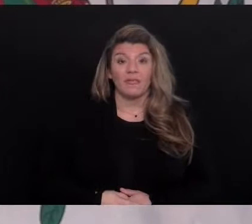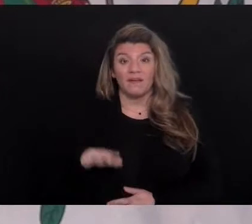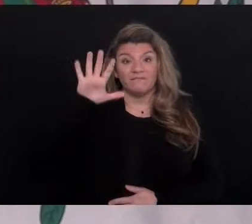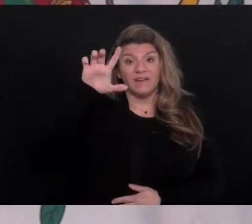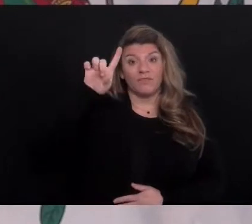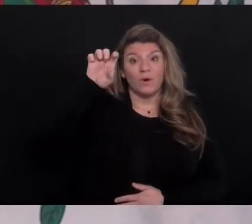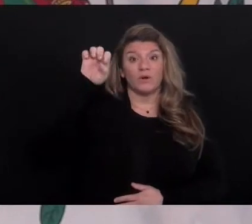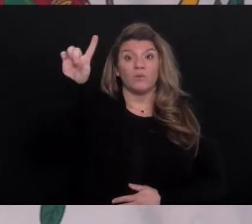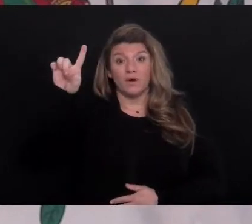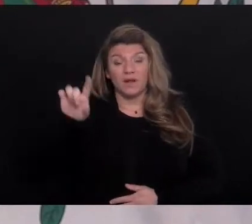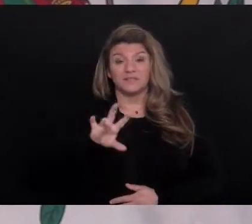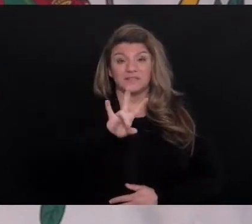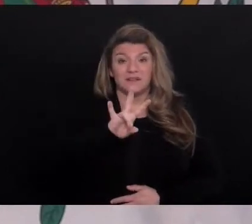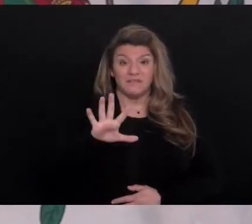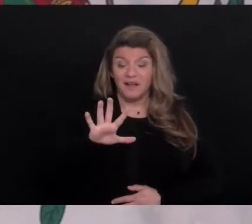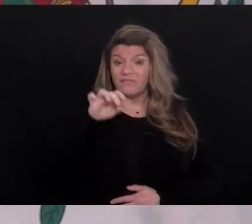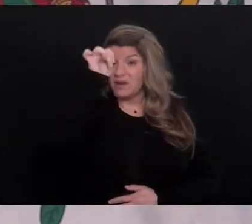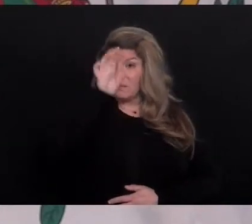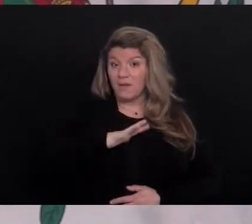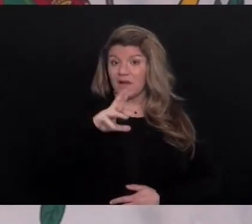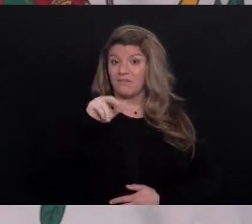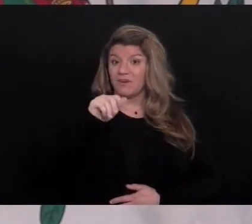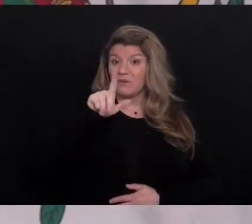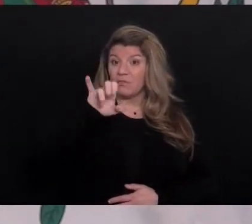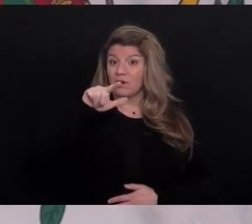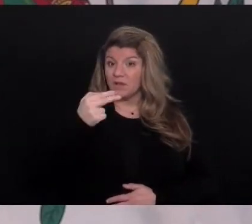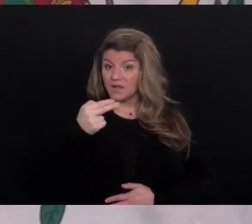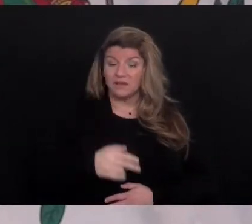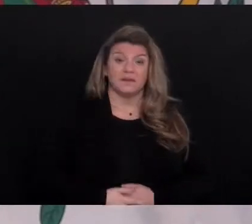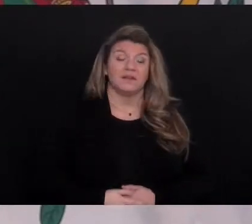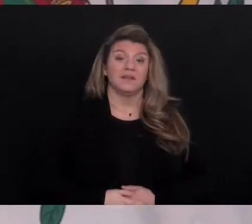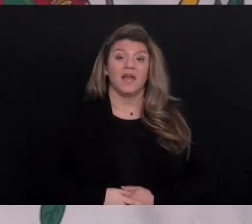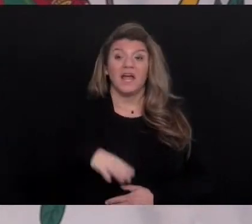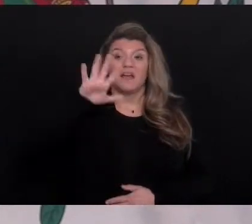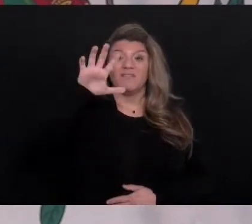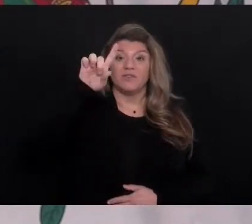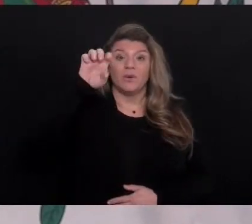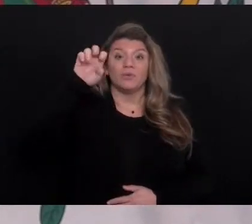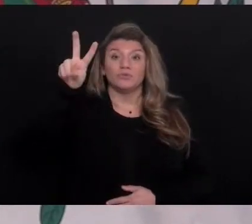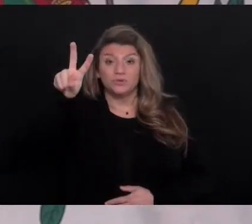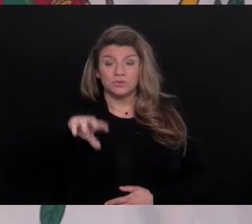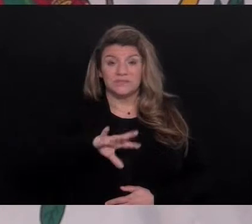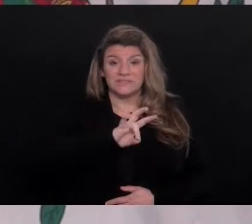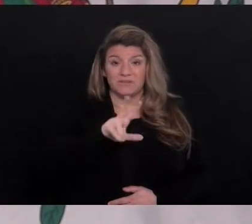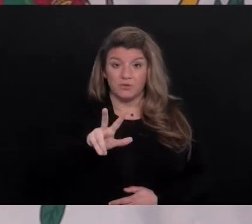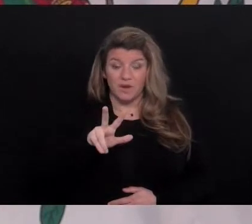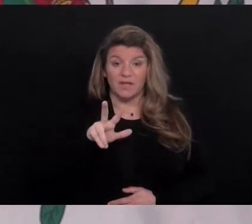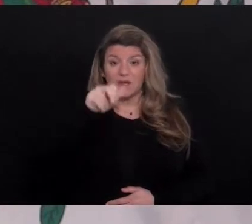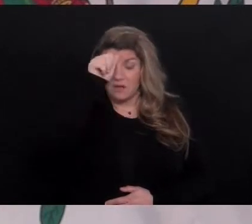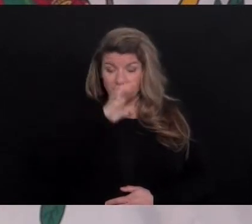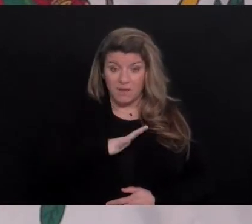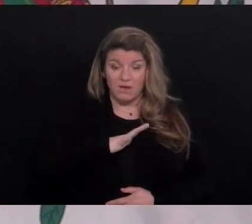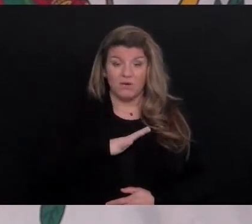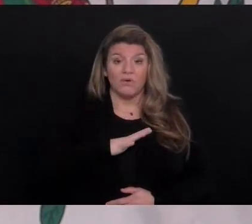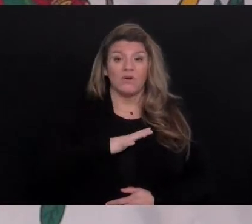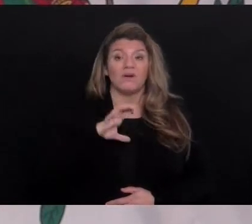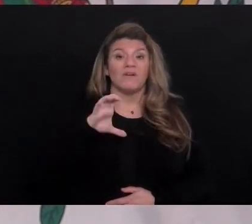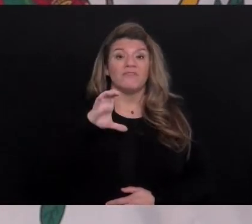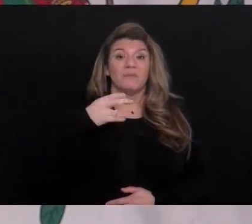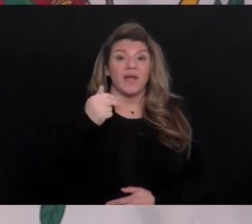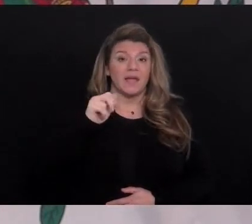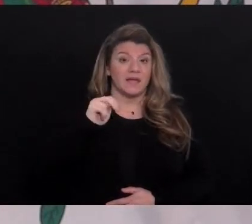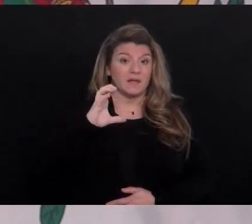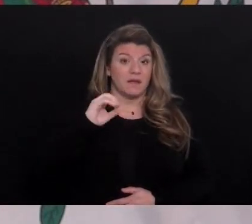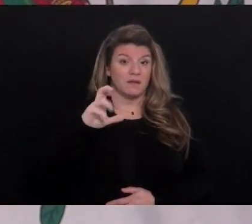5,101st death is a 75-year-old male from Raleigh County. The 5,102nd death is a 73-year-old male from Hancock